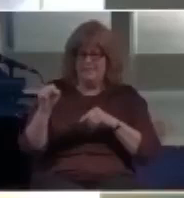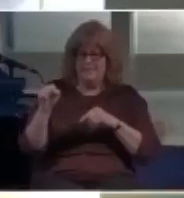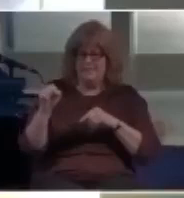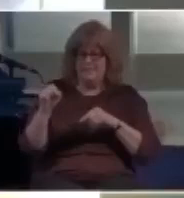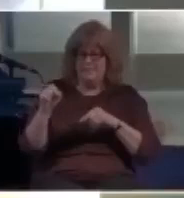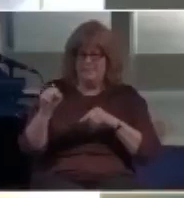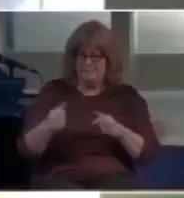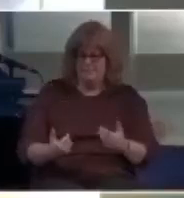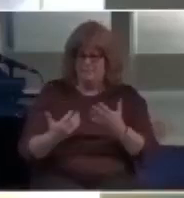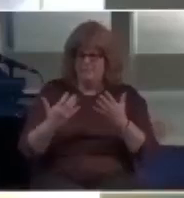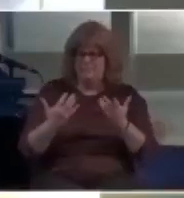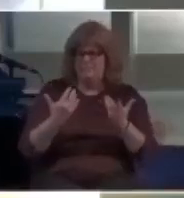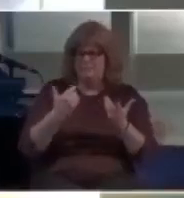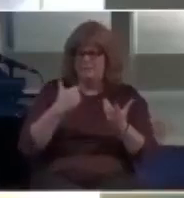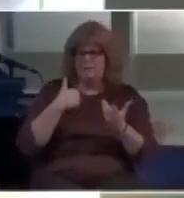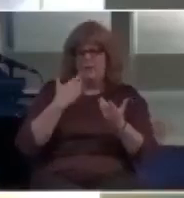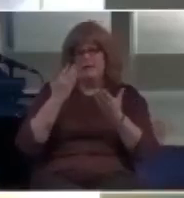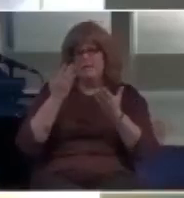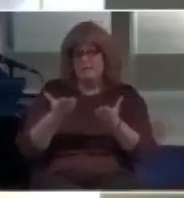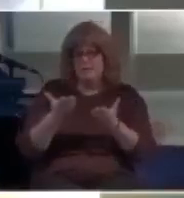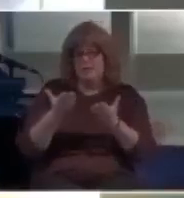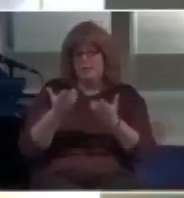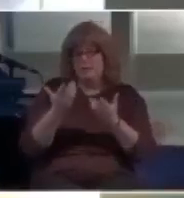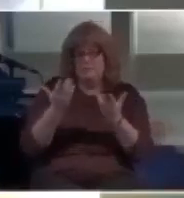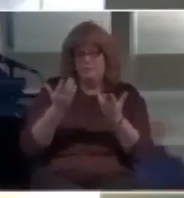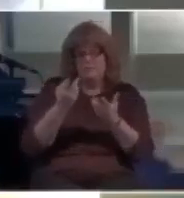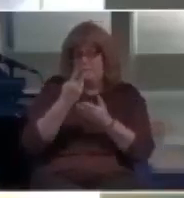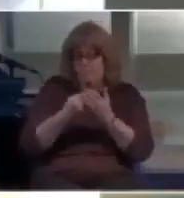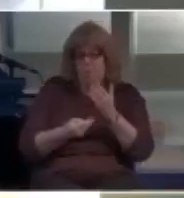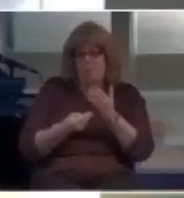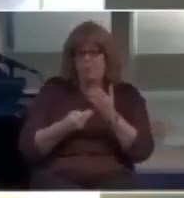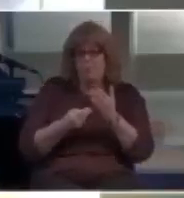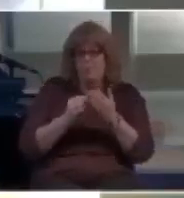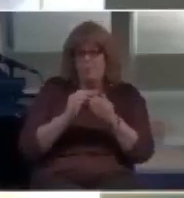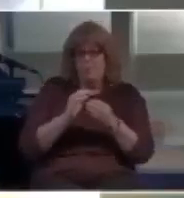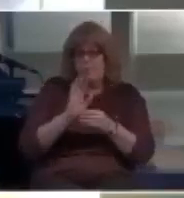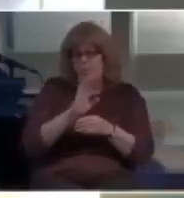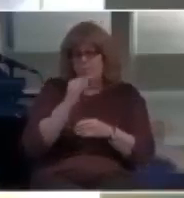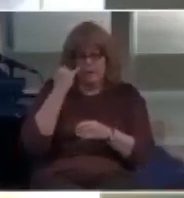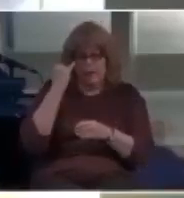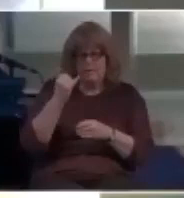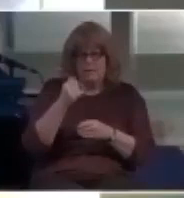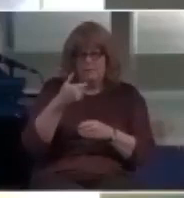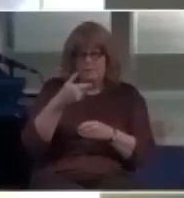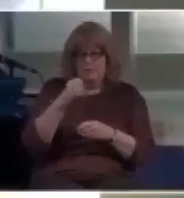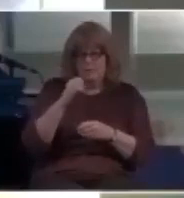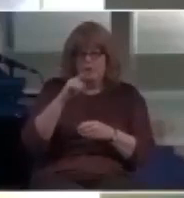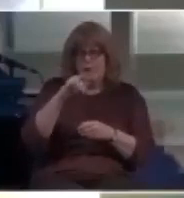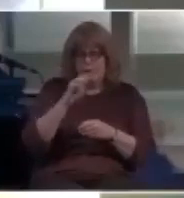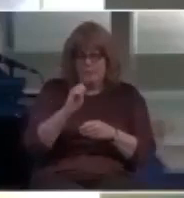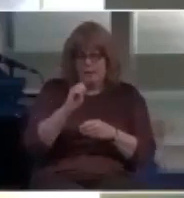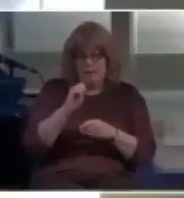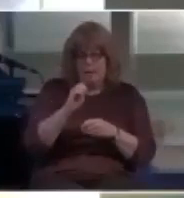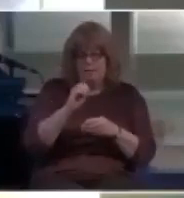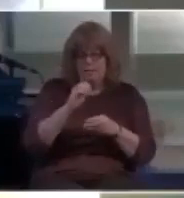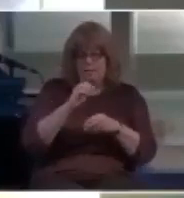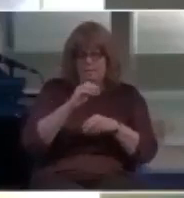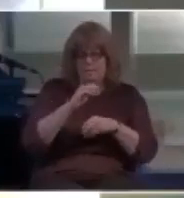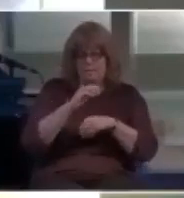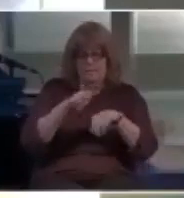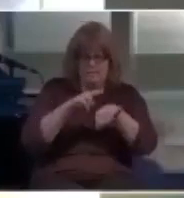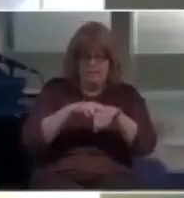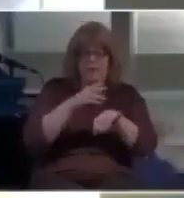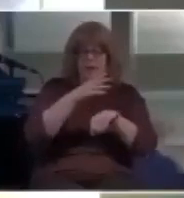And so what I would like to suggest is that we can take both of those ideas of a Gentile empire and it coming out of the